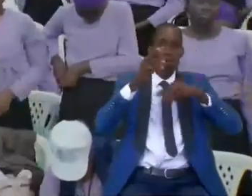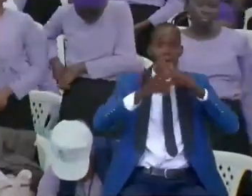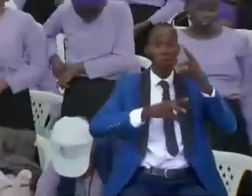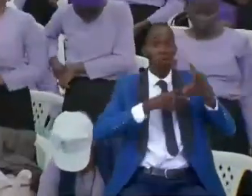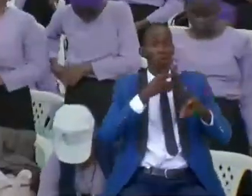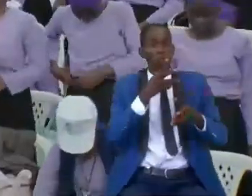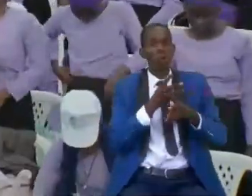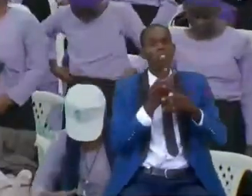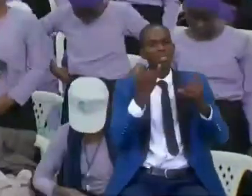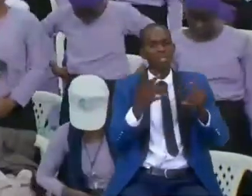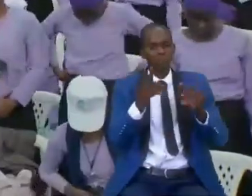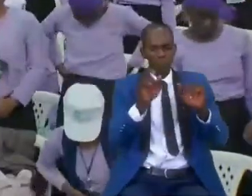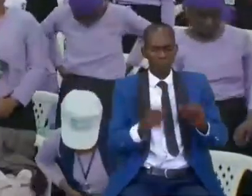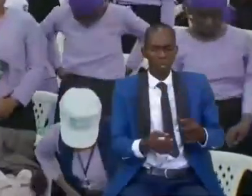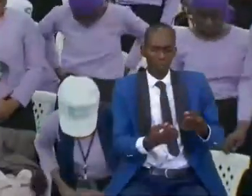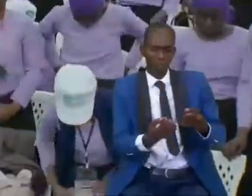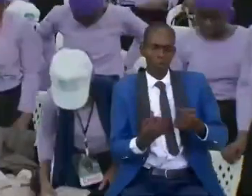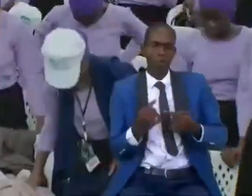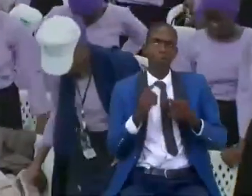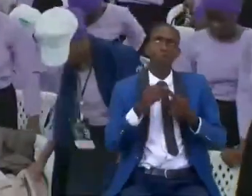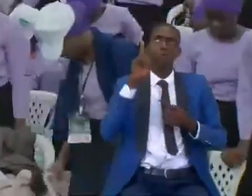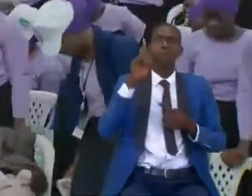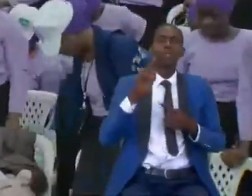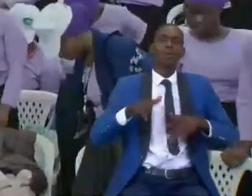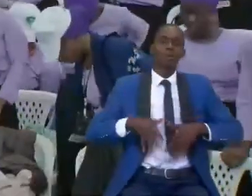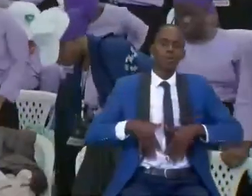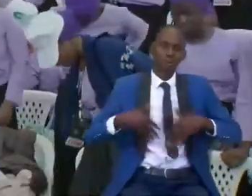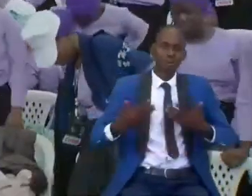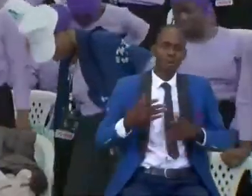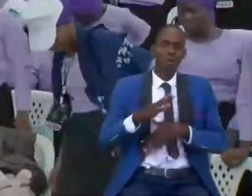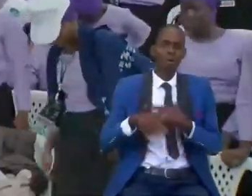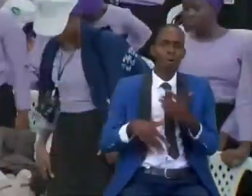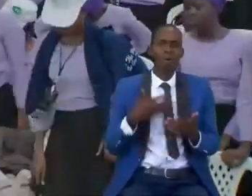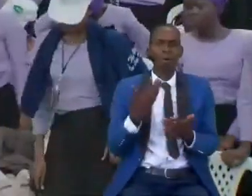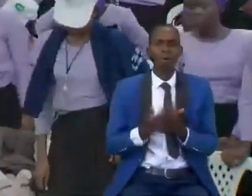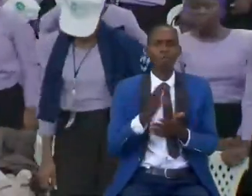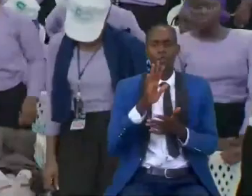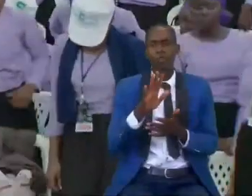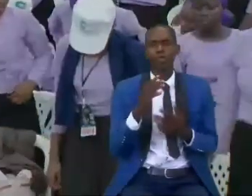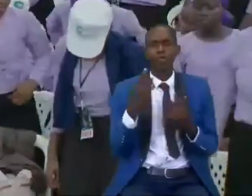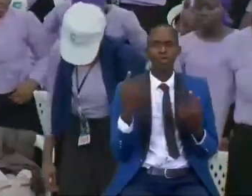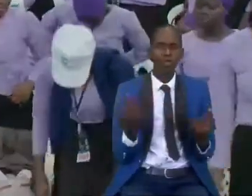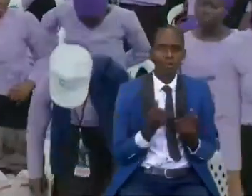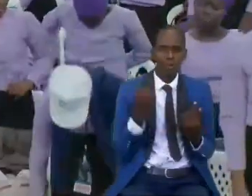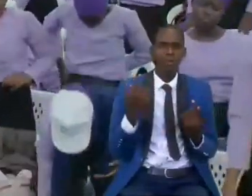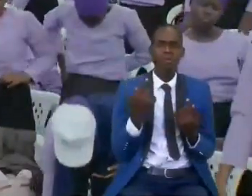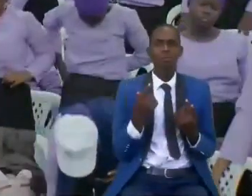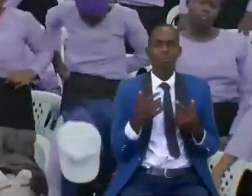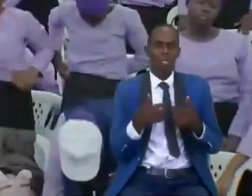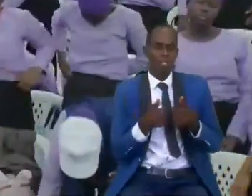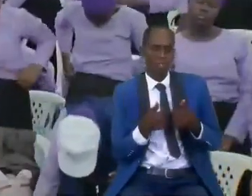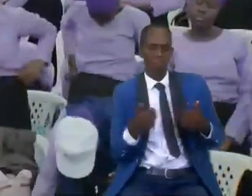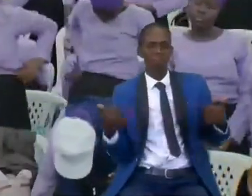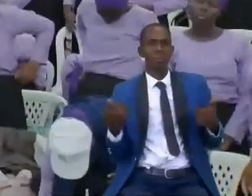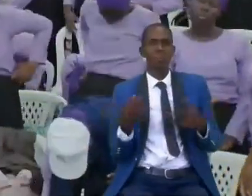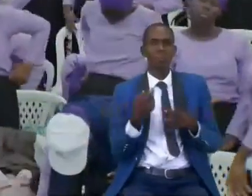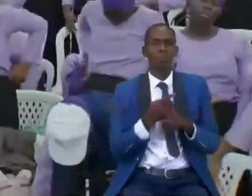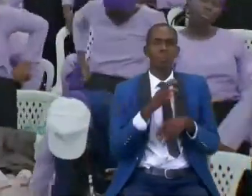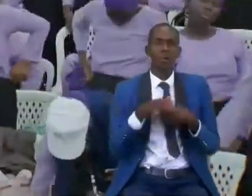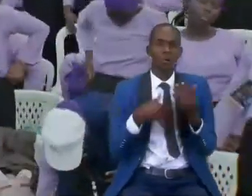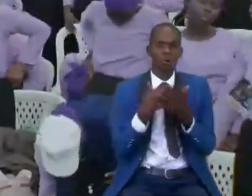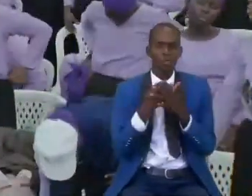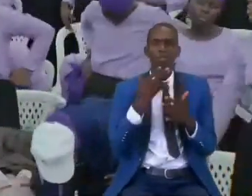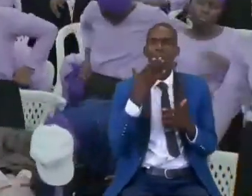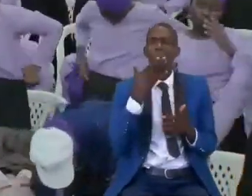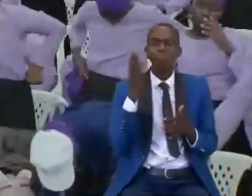out, vomit them out, separate from them. Repent, turn, and believe in the Lord who has come